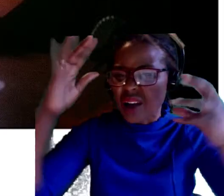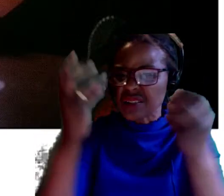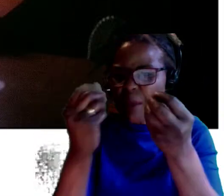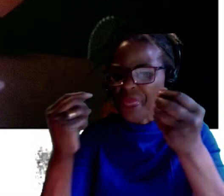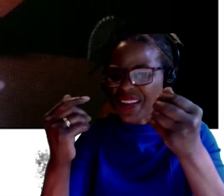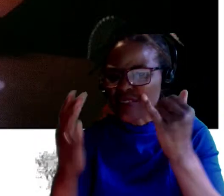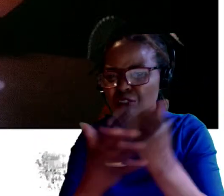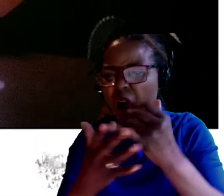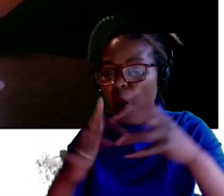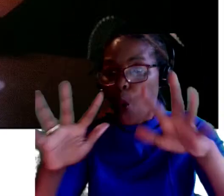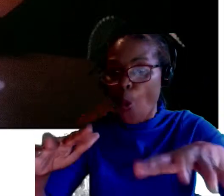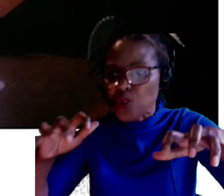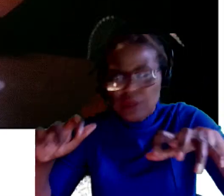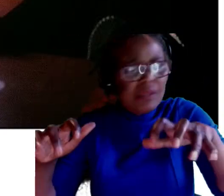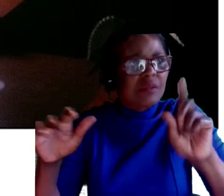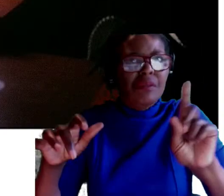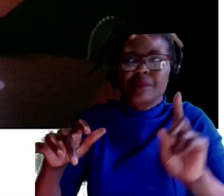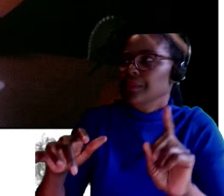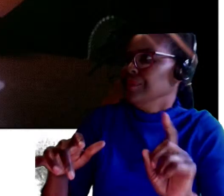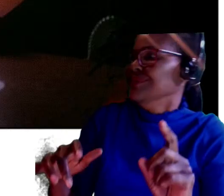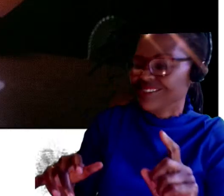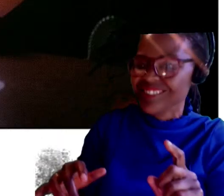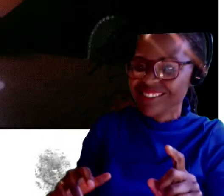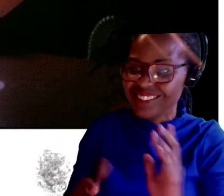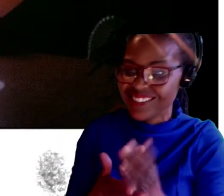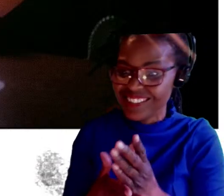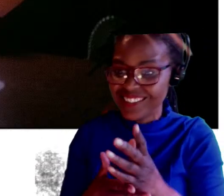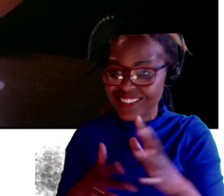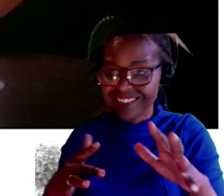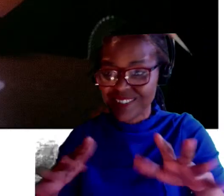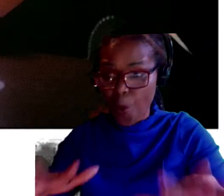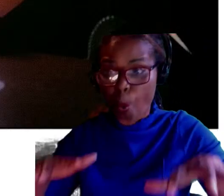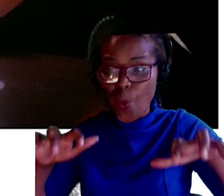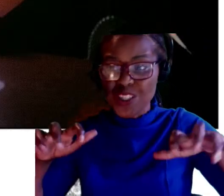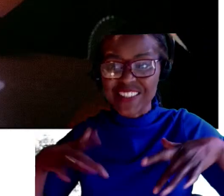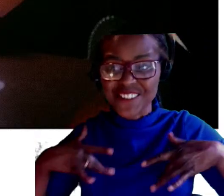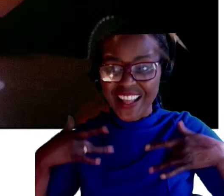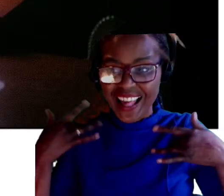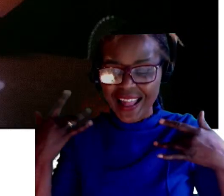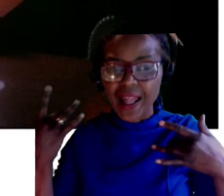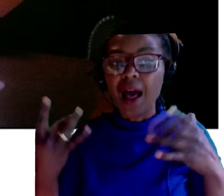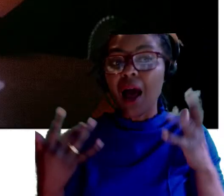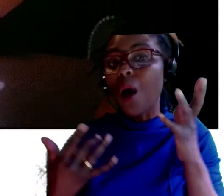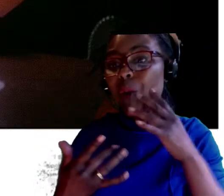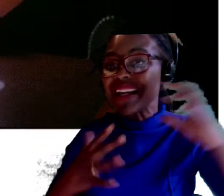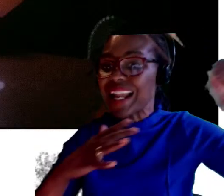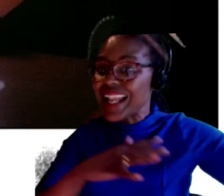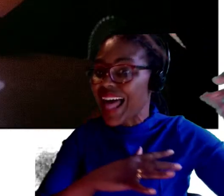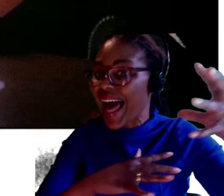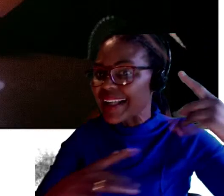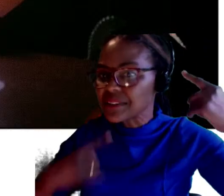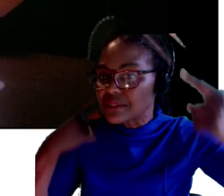And here's the sound that a set of LED lights make when they brighten and dim.